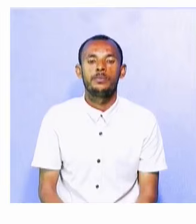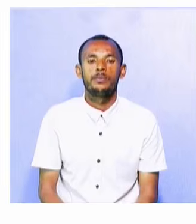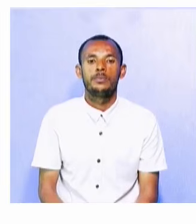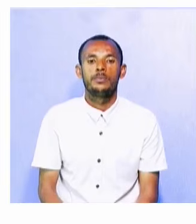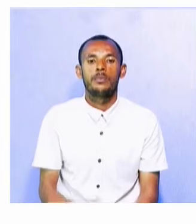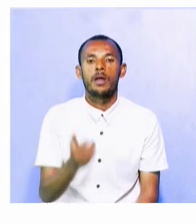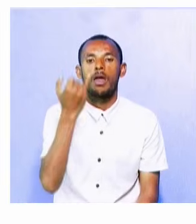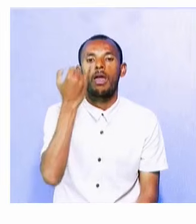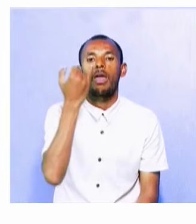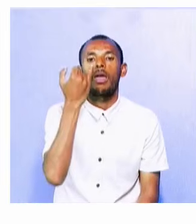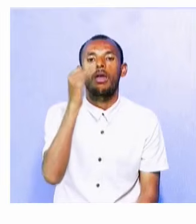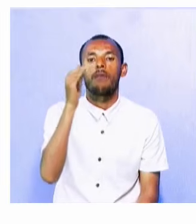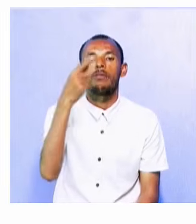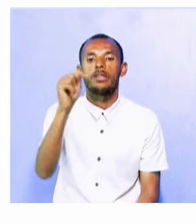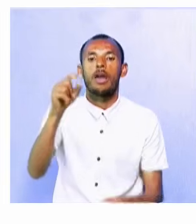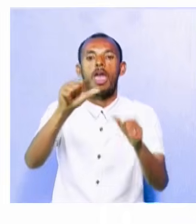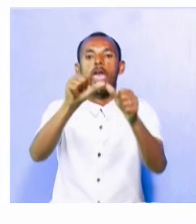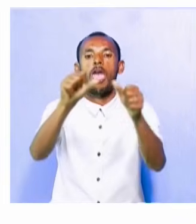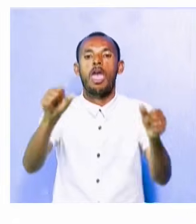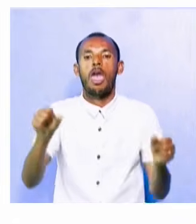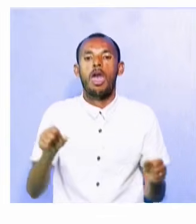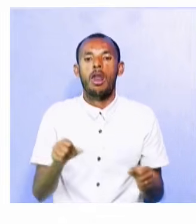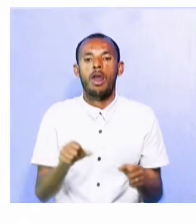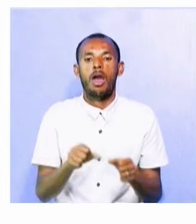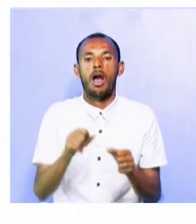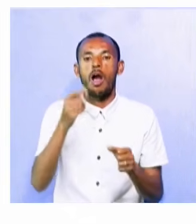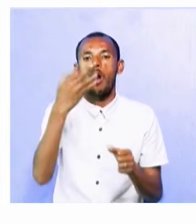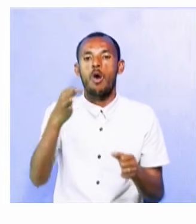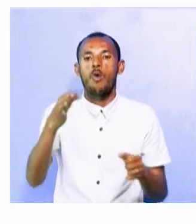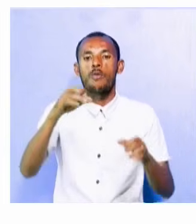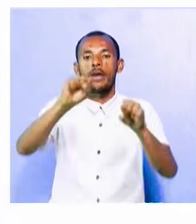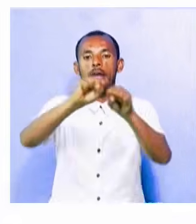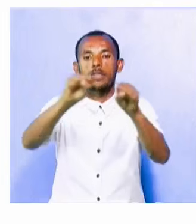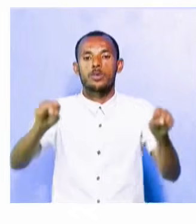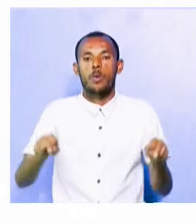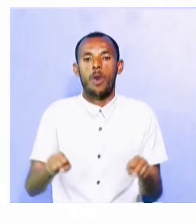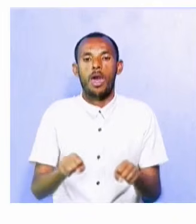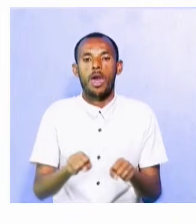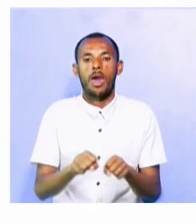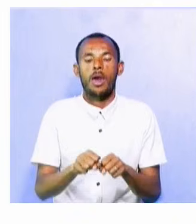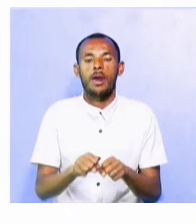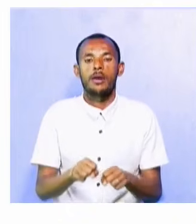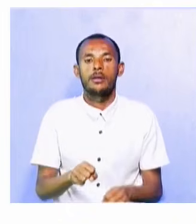the area of a square is